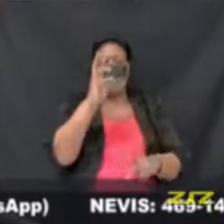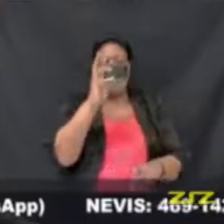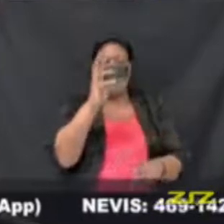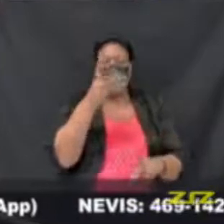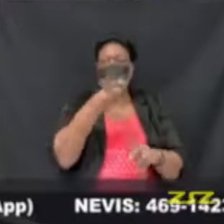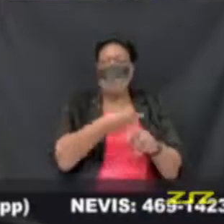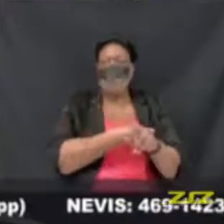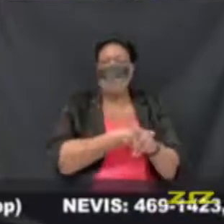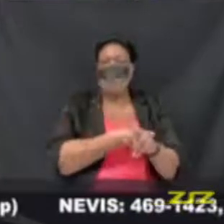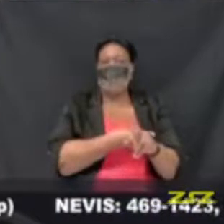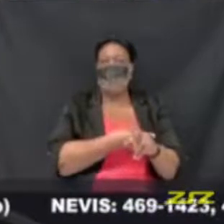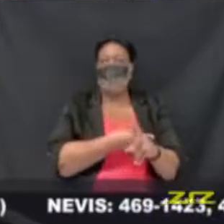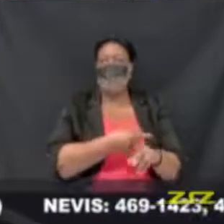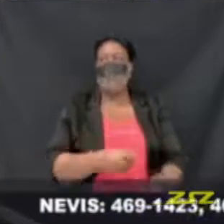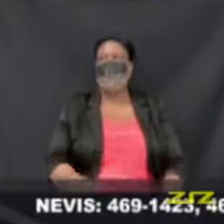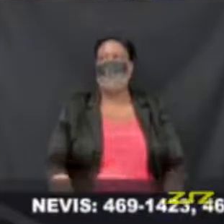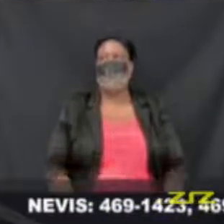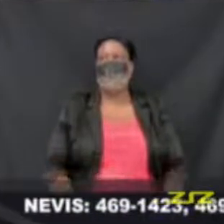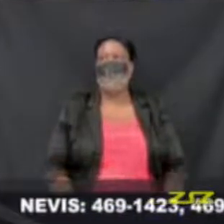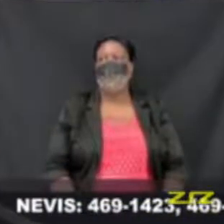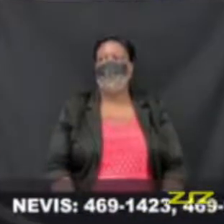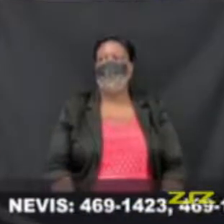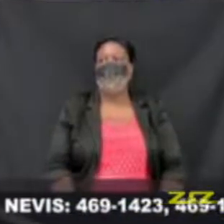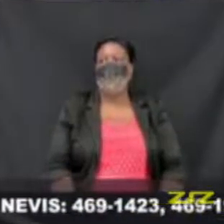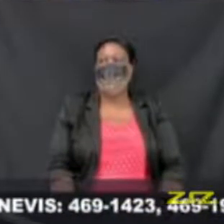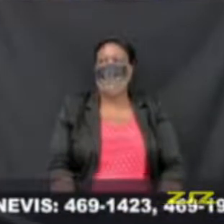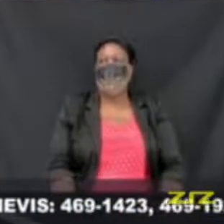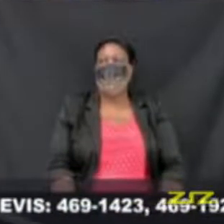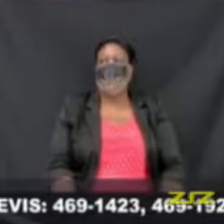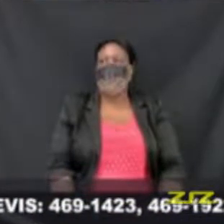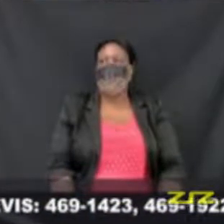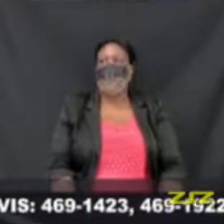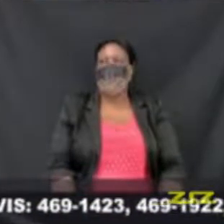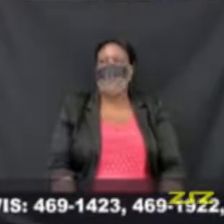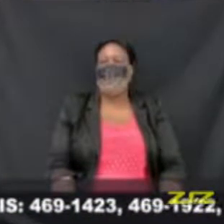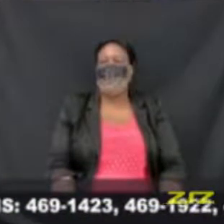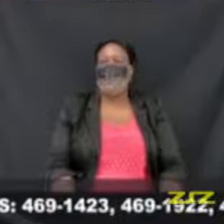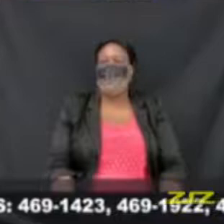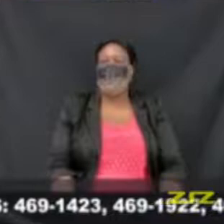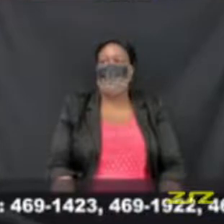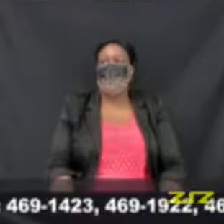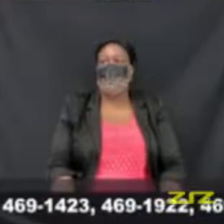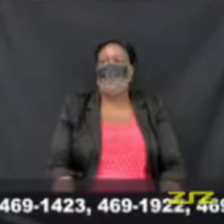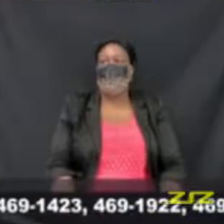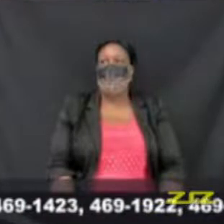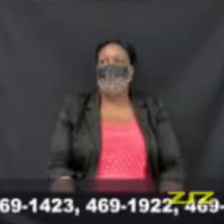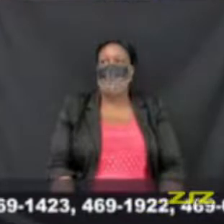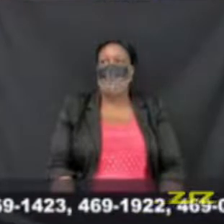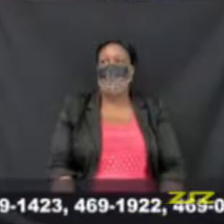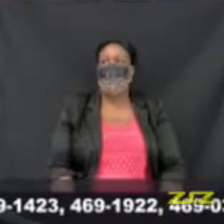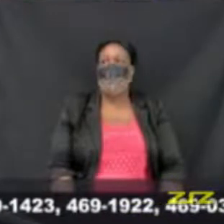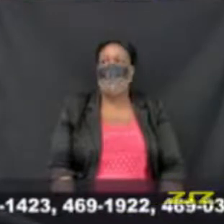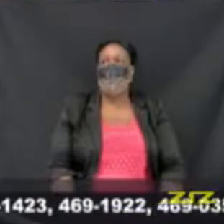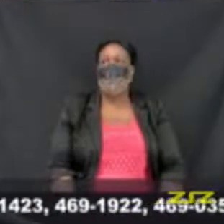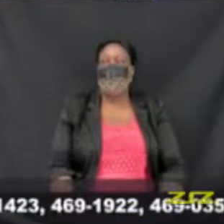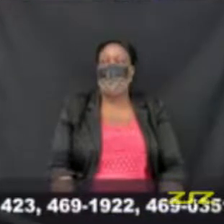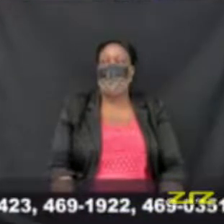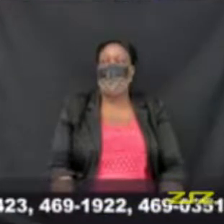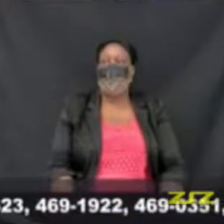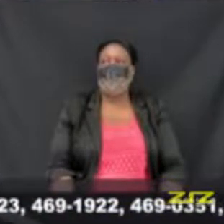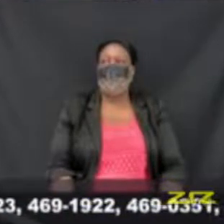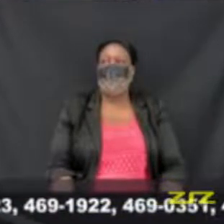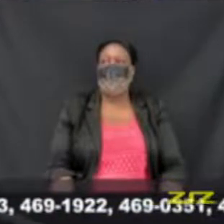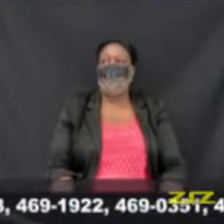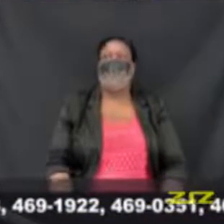I think it's a very interesting question because just recently I was speaking to a very good friend of